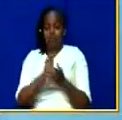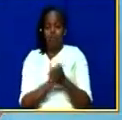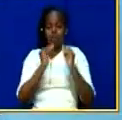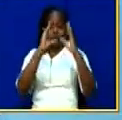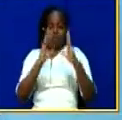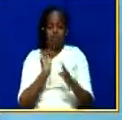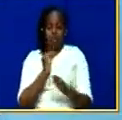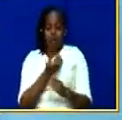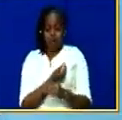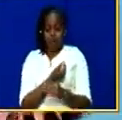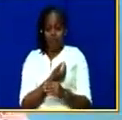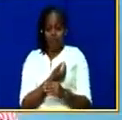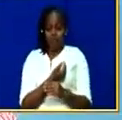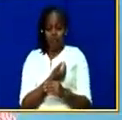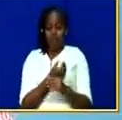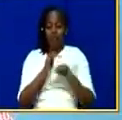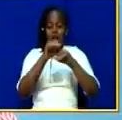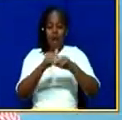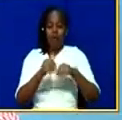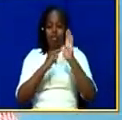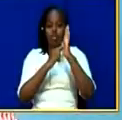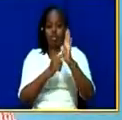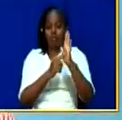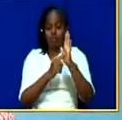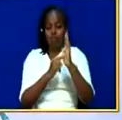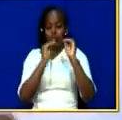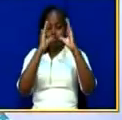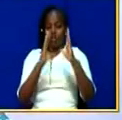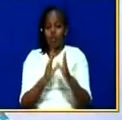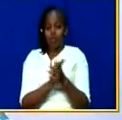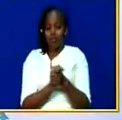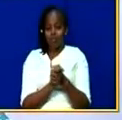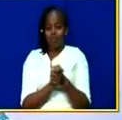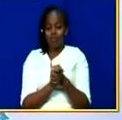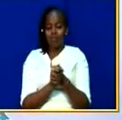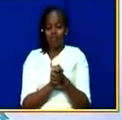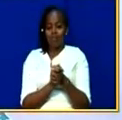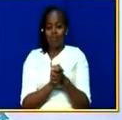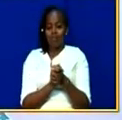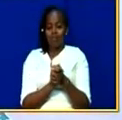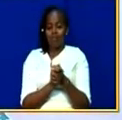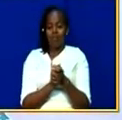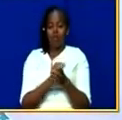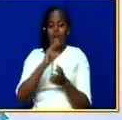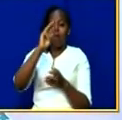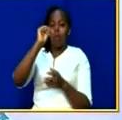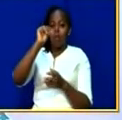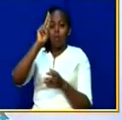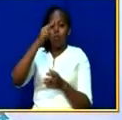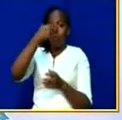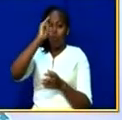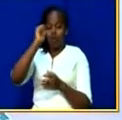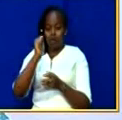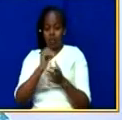teacher on our agriculture show is none other than I was your teacher, Mr. Moher, and I